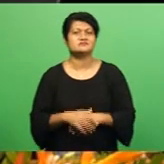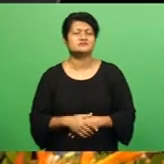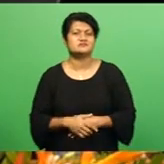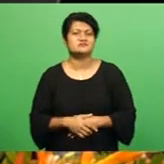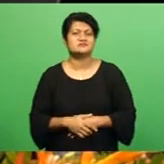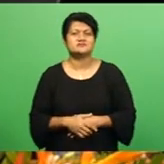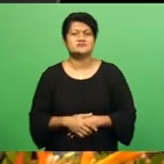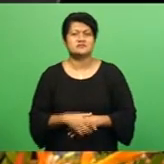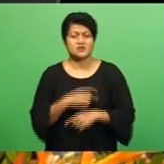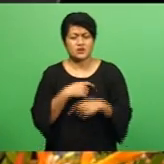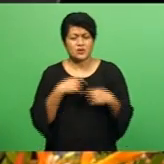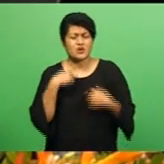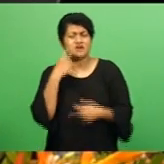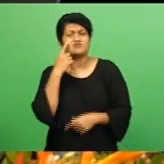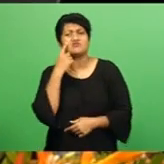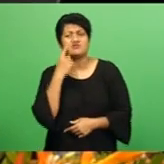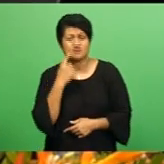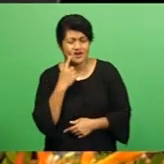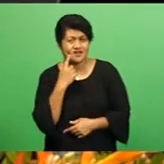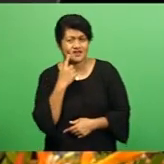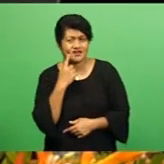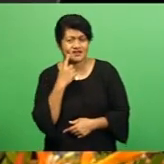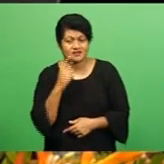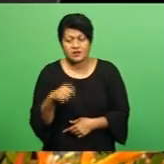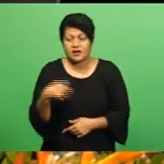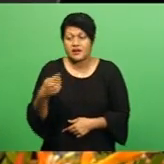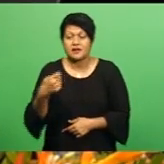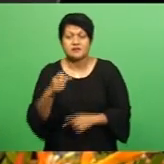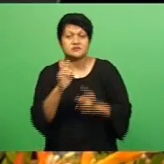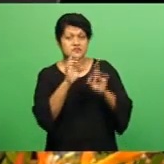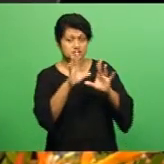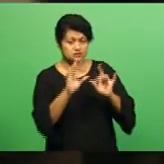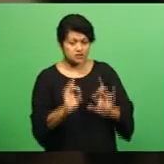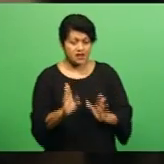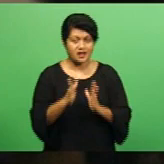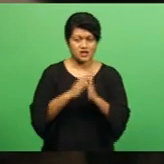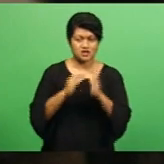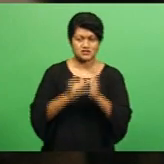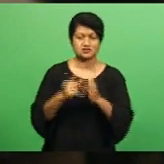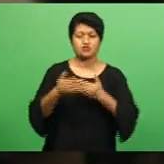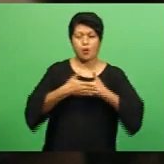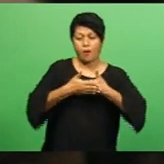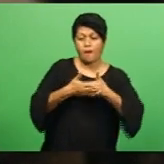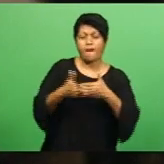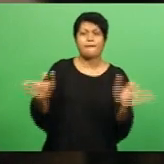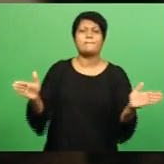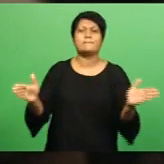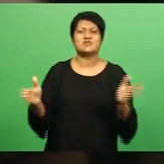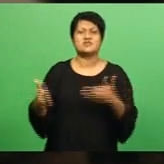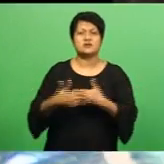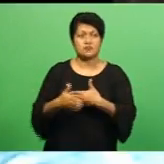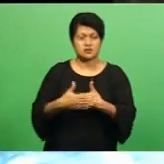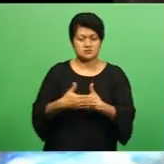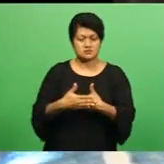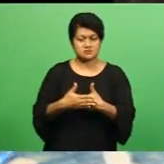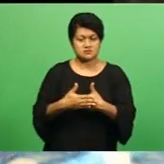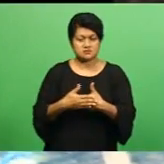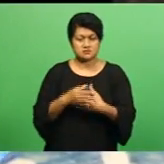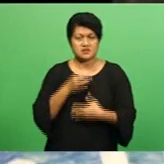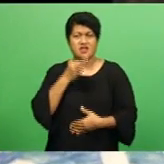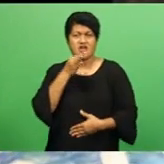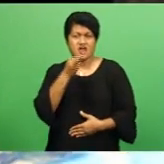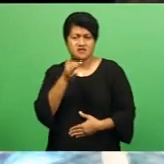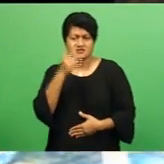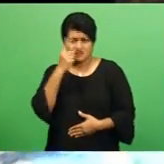course, pushing our regional neighbors like Australia and New Zealand to open their doors and their hearts to a travel bubble